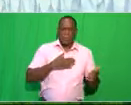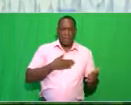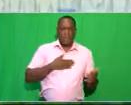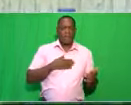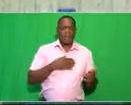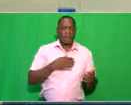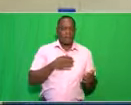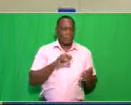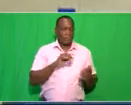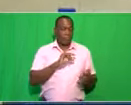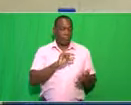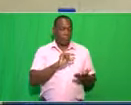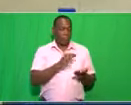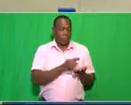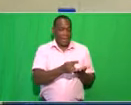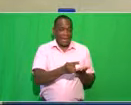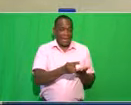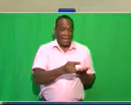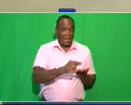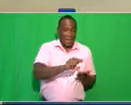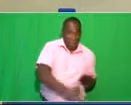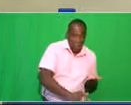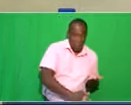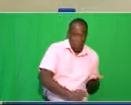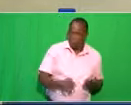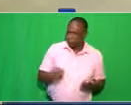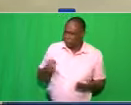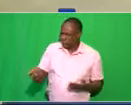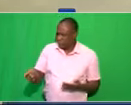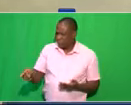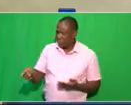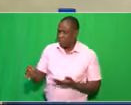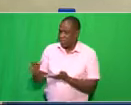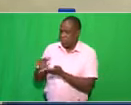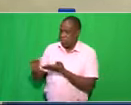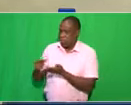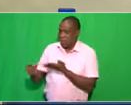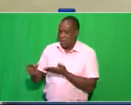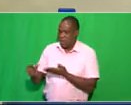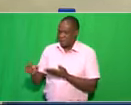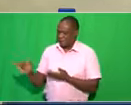question. The person is asking, if we're talking about equity,